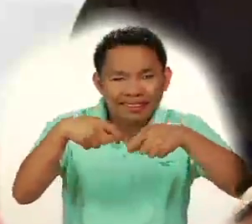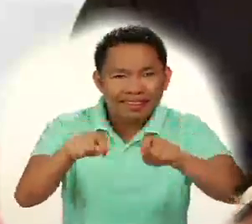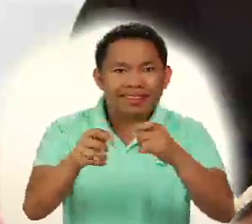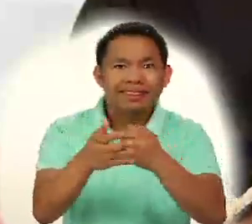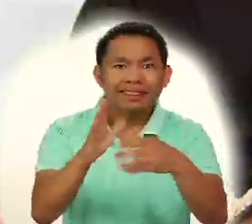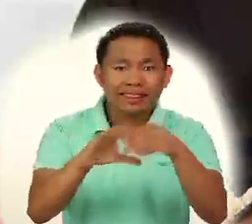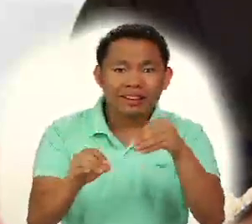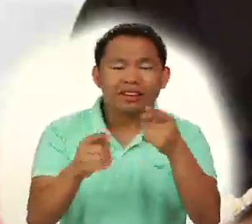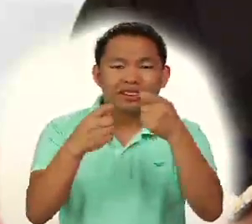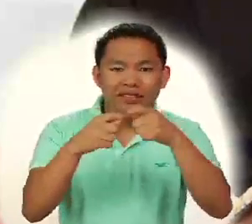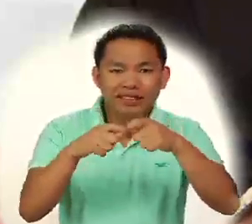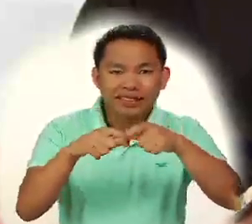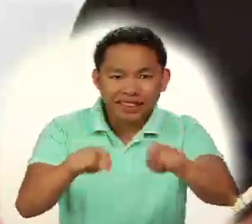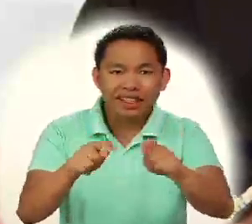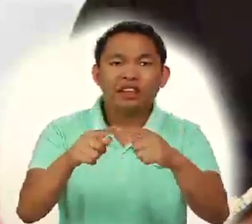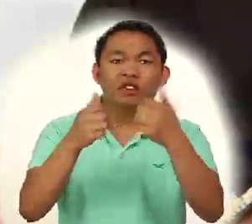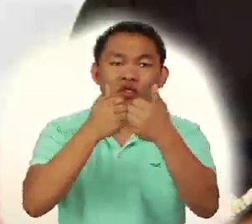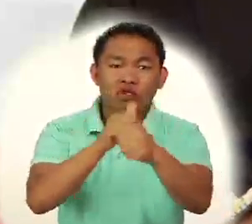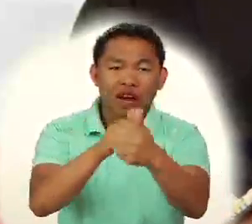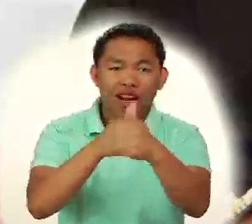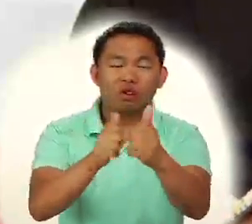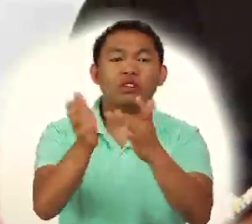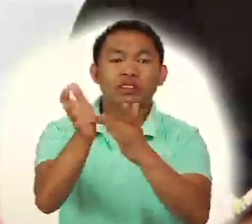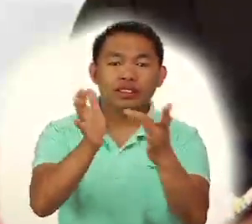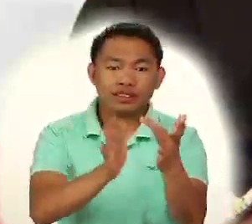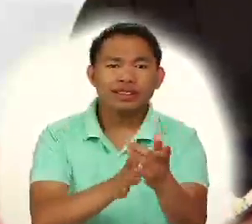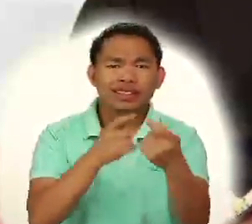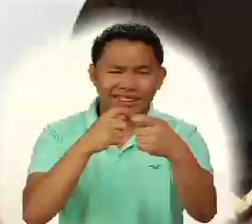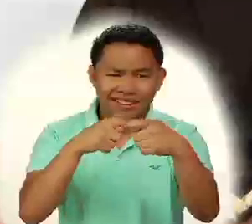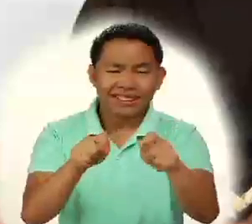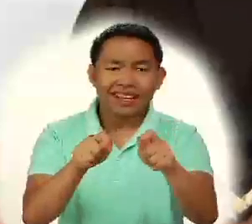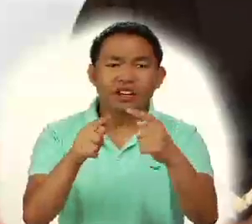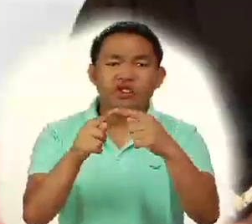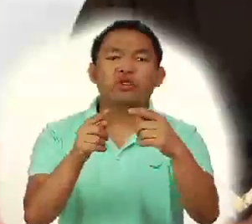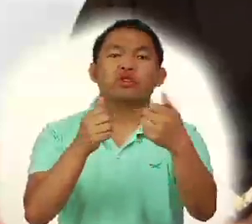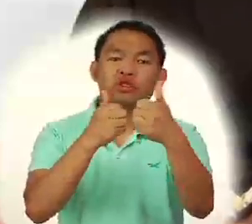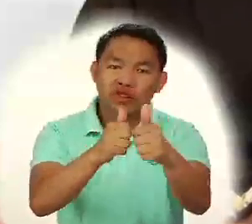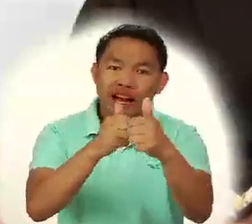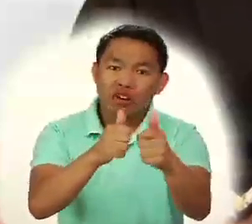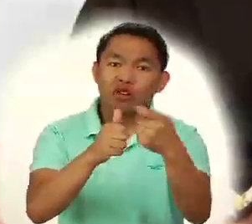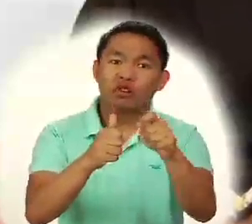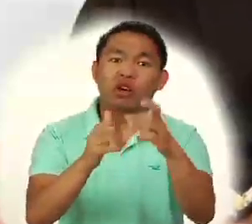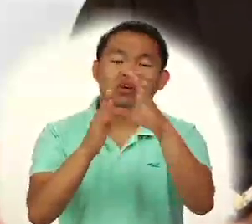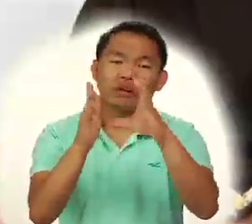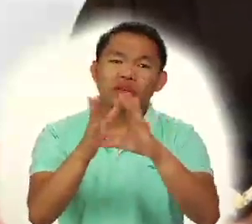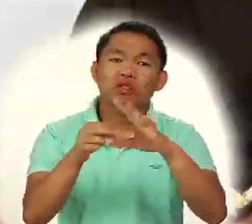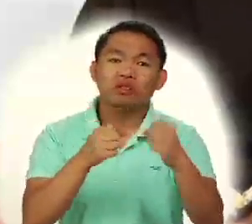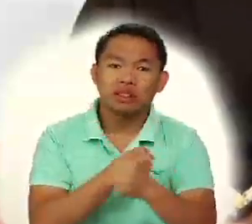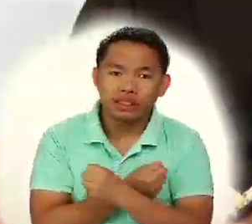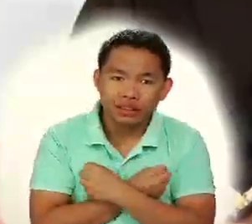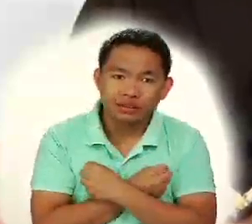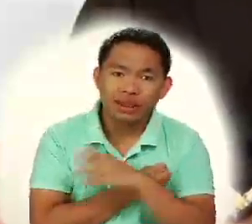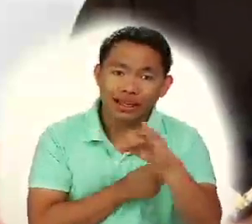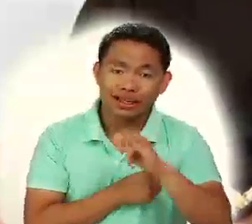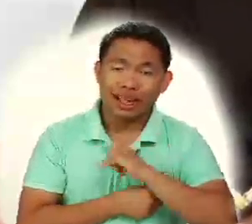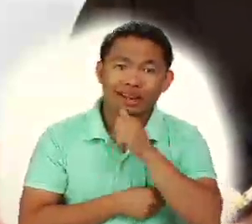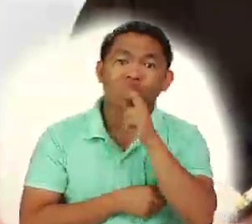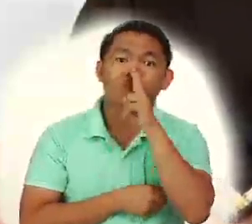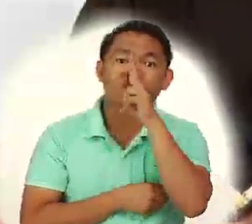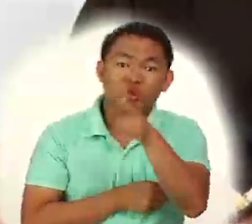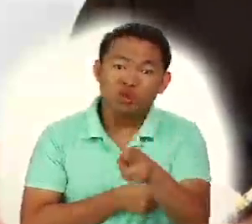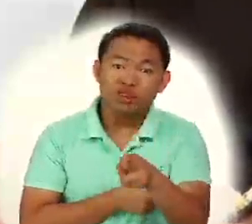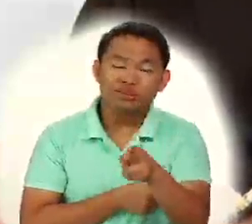out. Try to follow Jesus. Try to follow the commandments of love. And